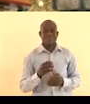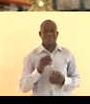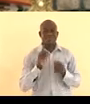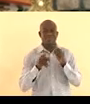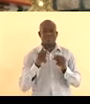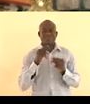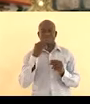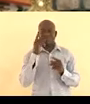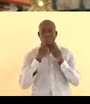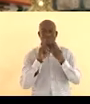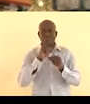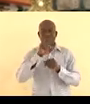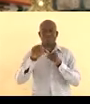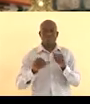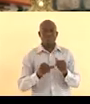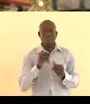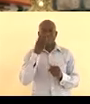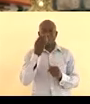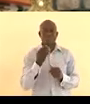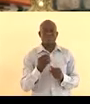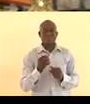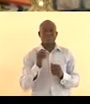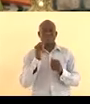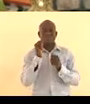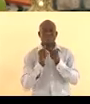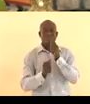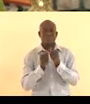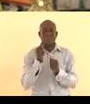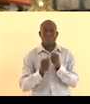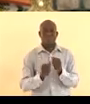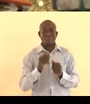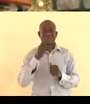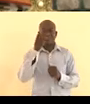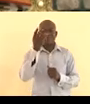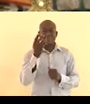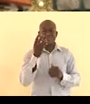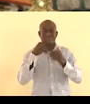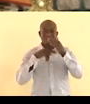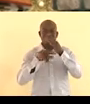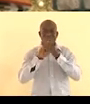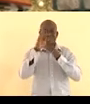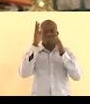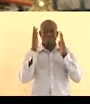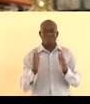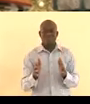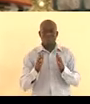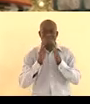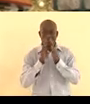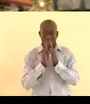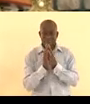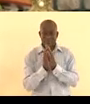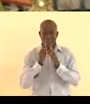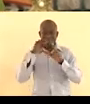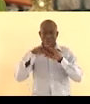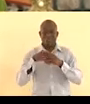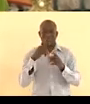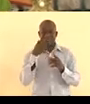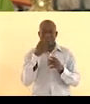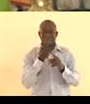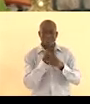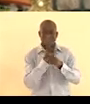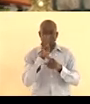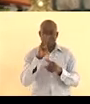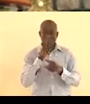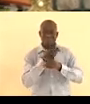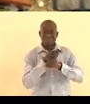people just talk about speaking in tongues. There is speaking in tongues, which is actually prophesying, and there is praying in